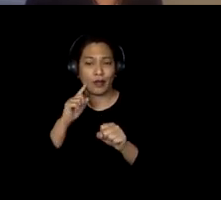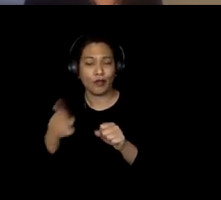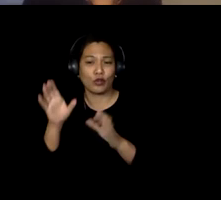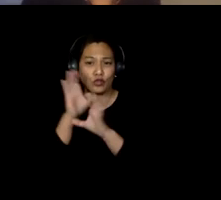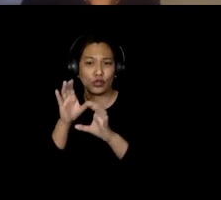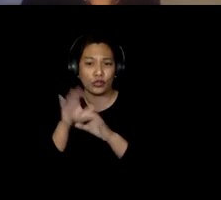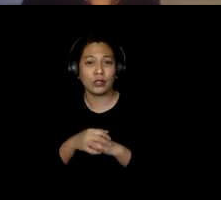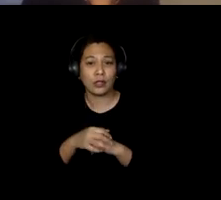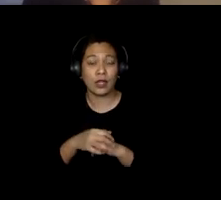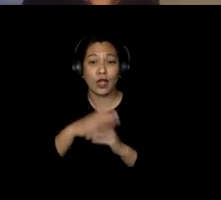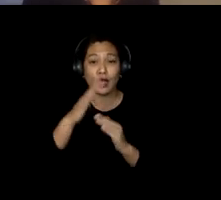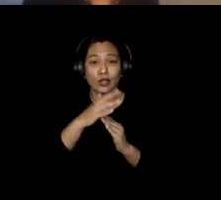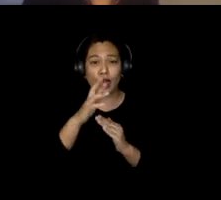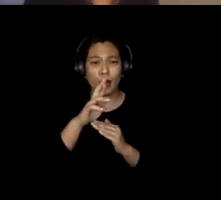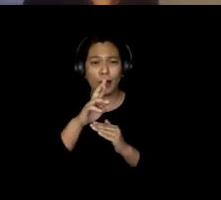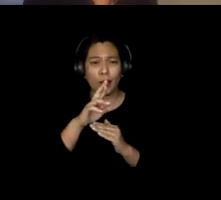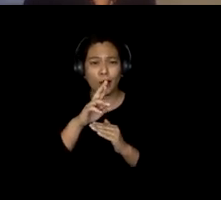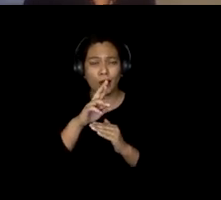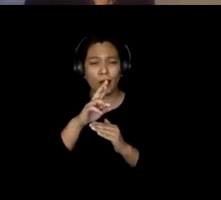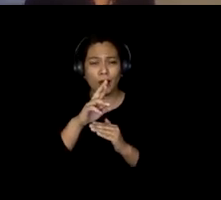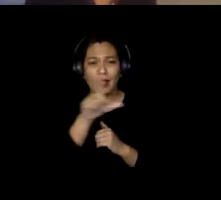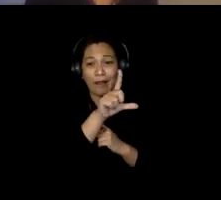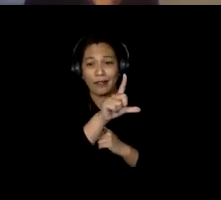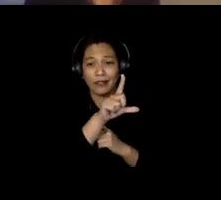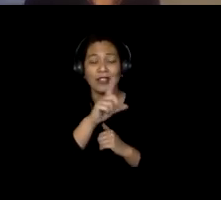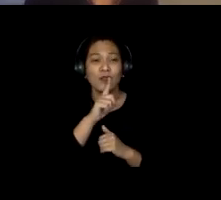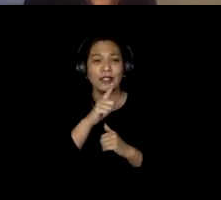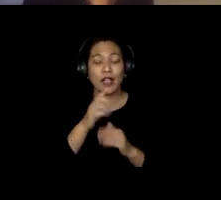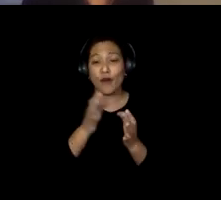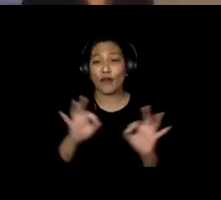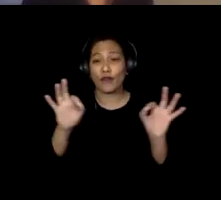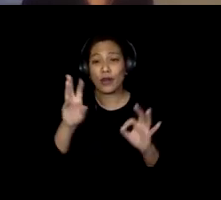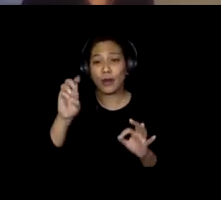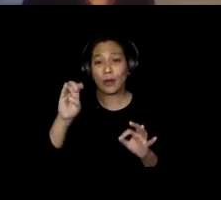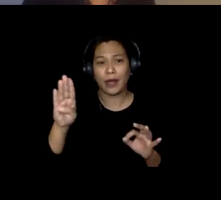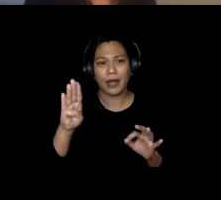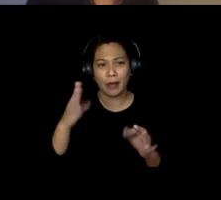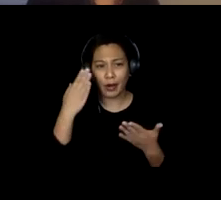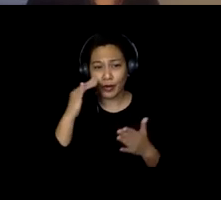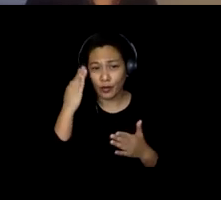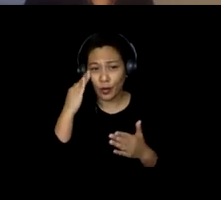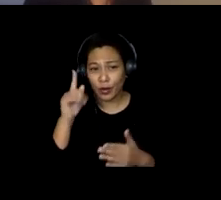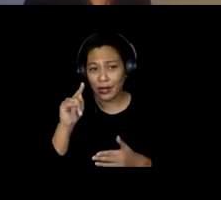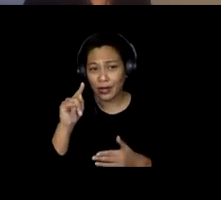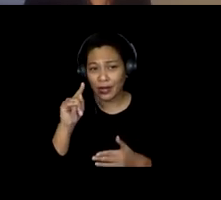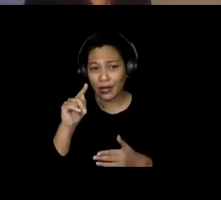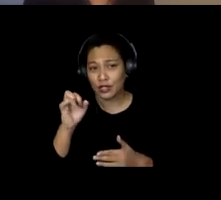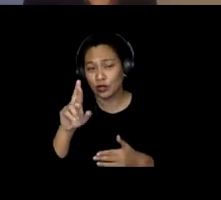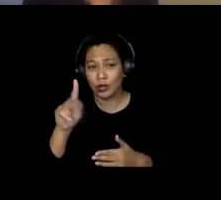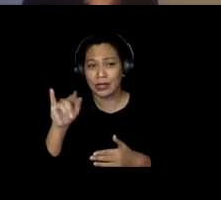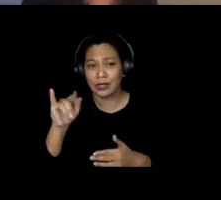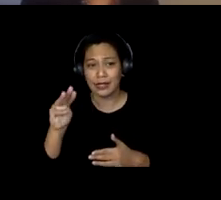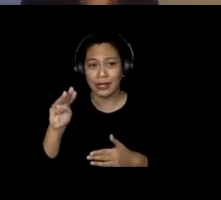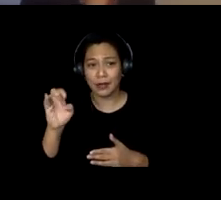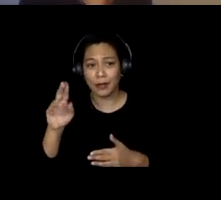The top right one or left one, a free web. I don't know if you've heard of Sir Tim Berners-Lee. He created something called the World Wide